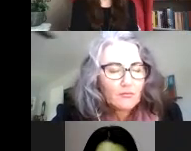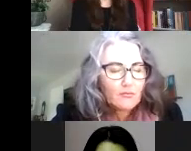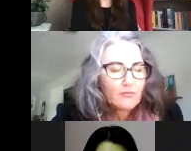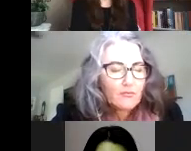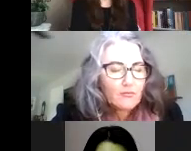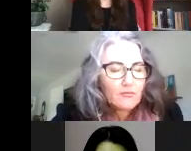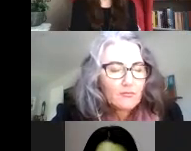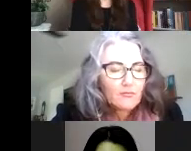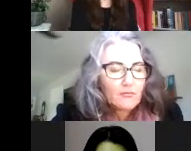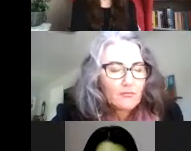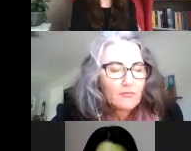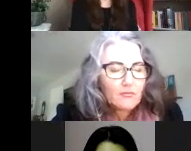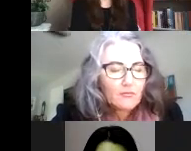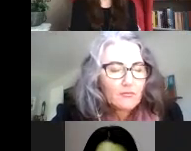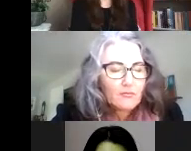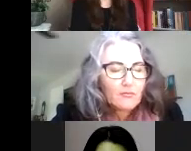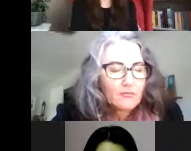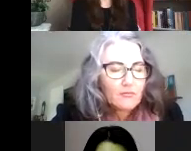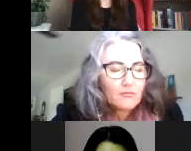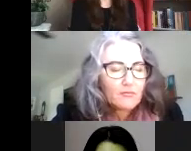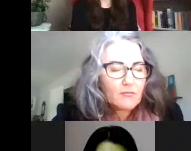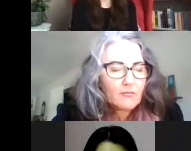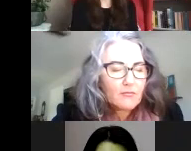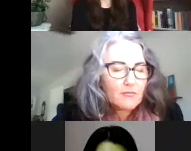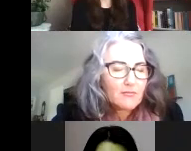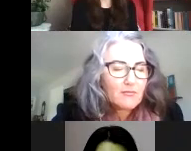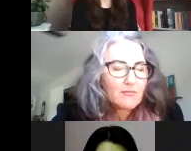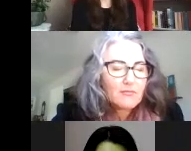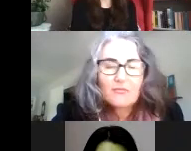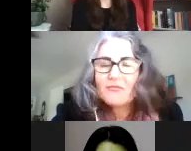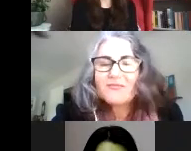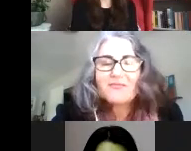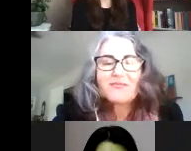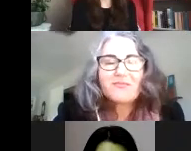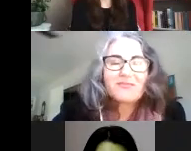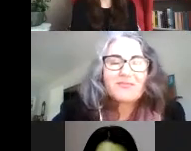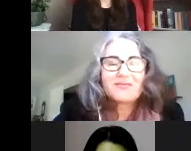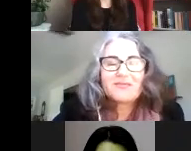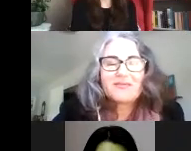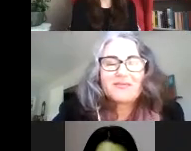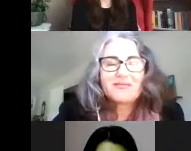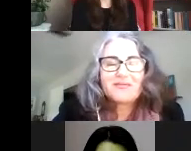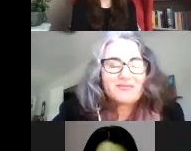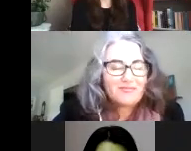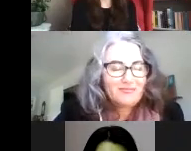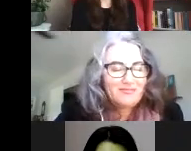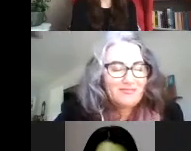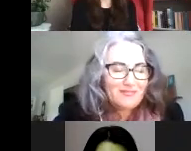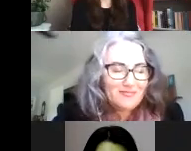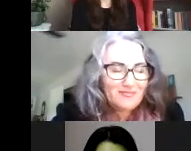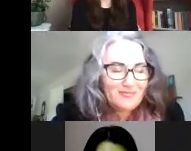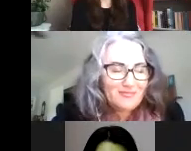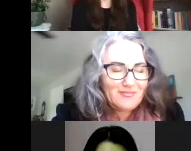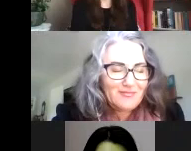I've done, and clinically, I've been involved with numerous multi-center studies with the development of antiemetics for